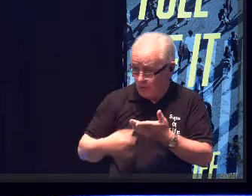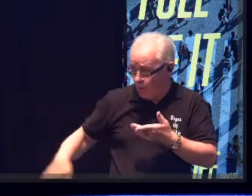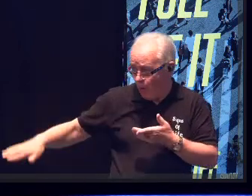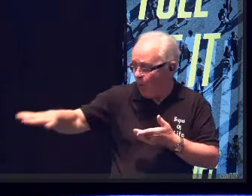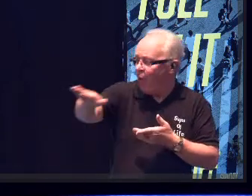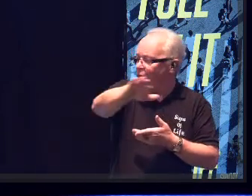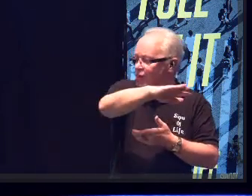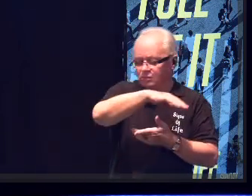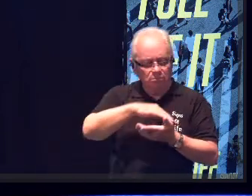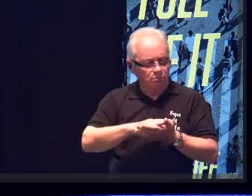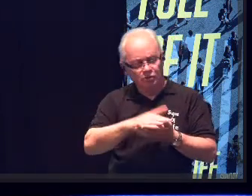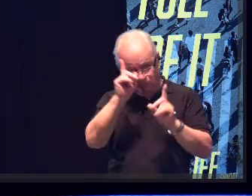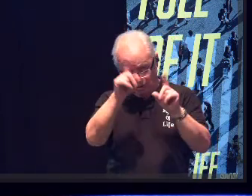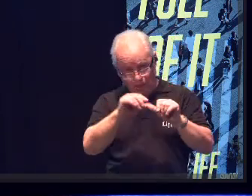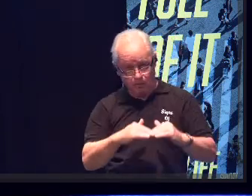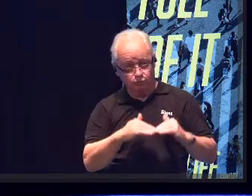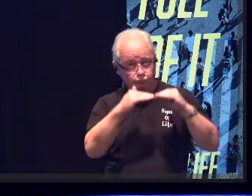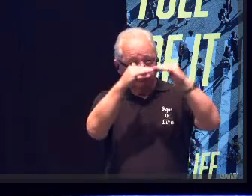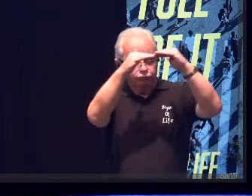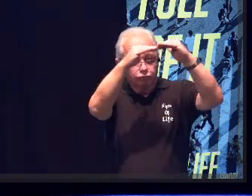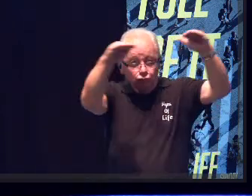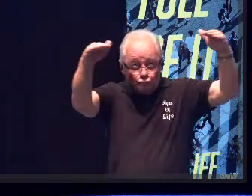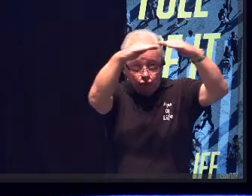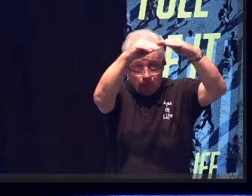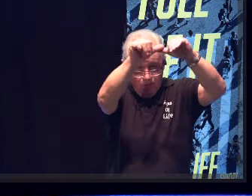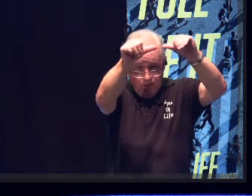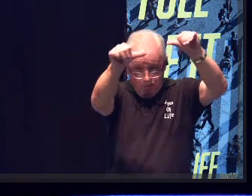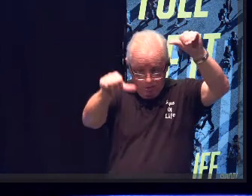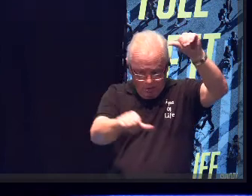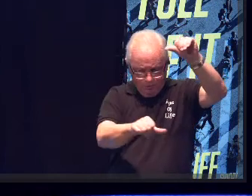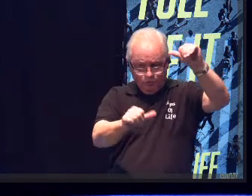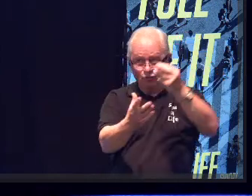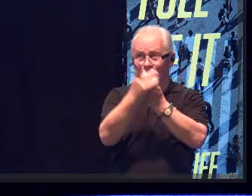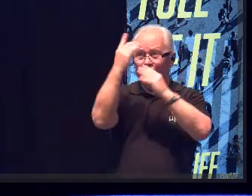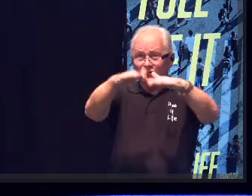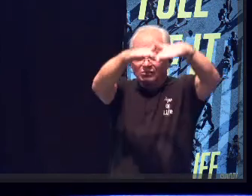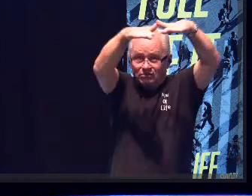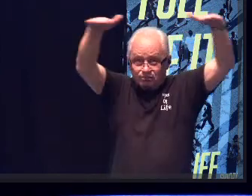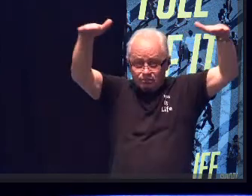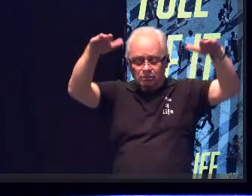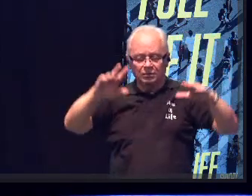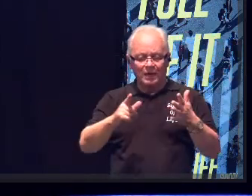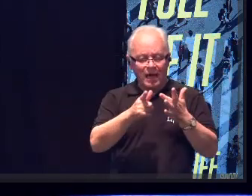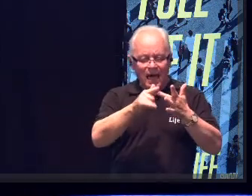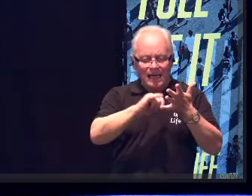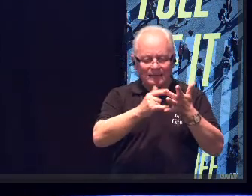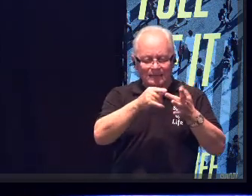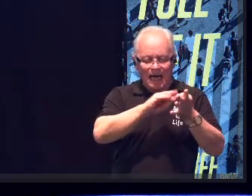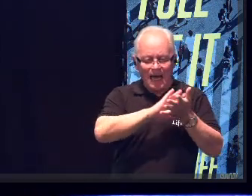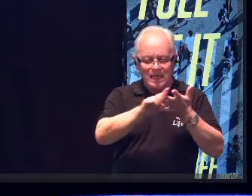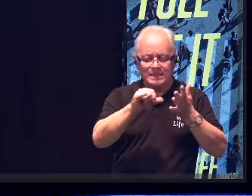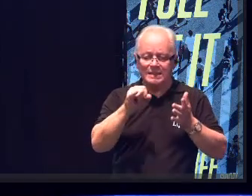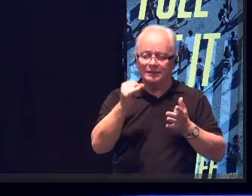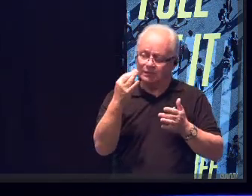fall short of God's glorious standard." Isaiah 64:6, "All of